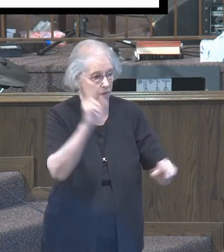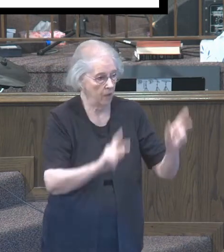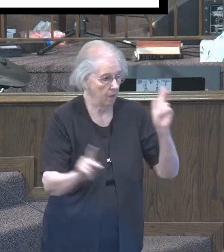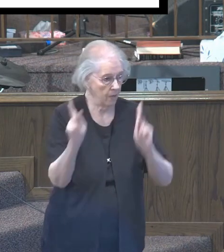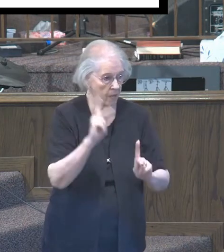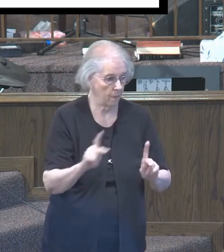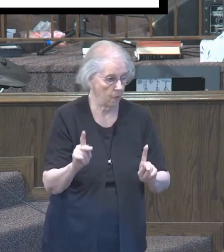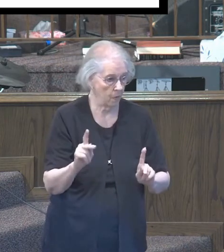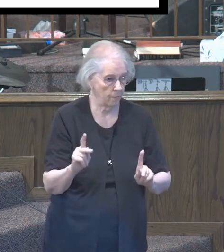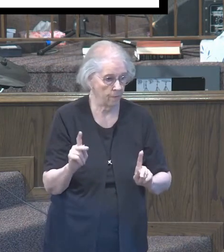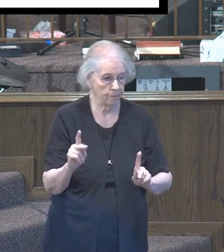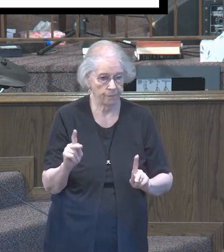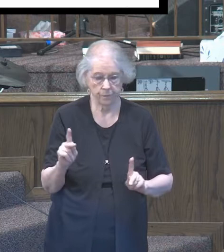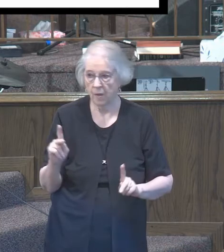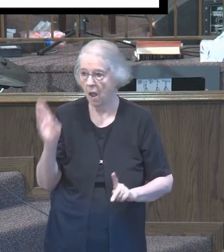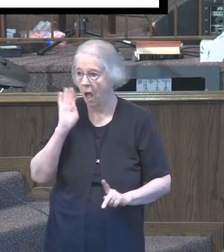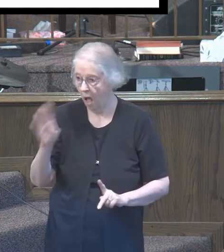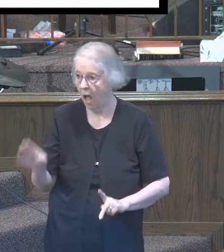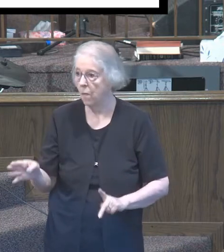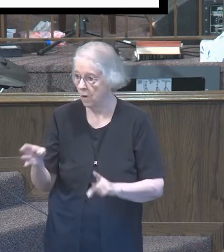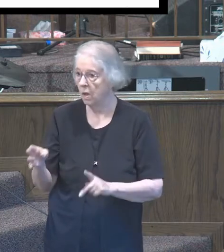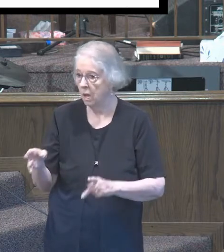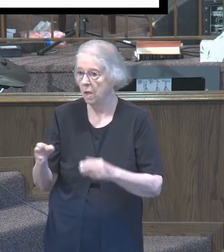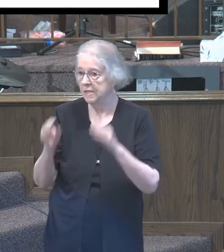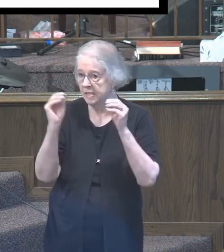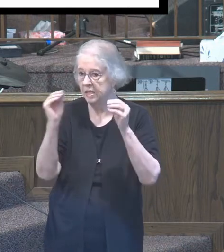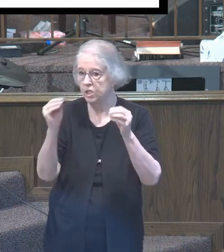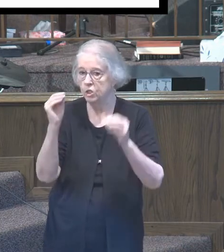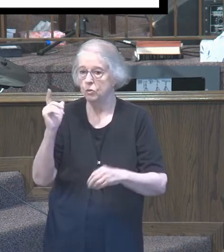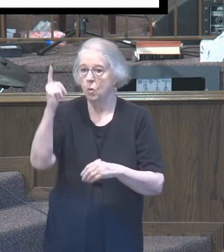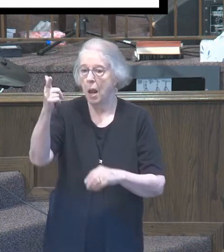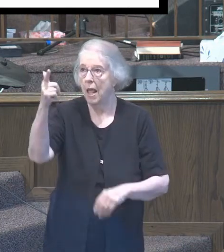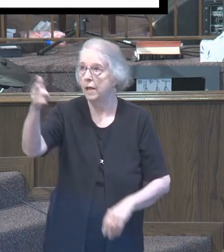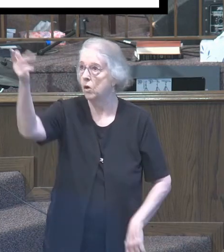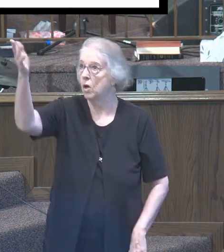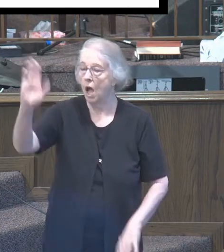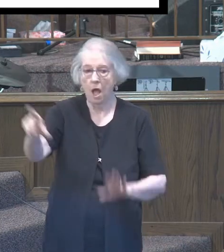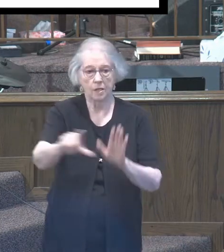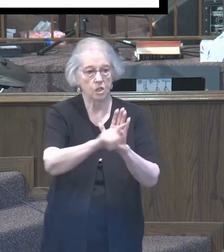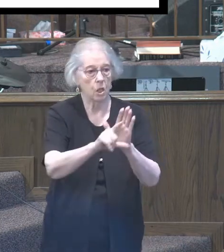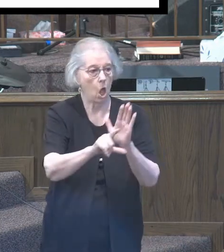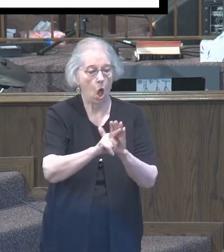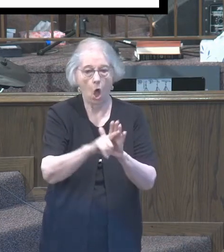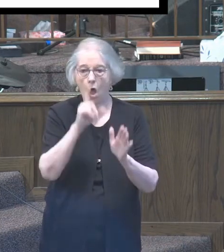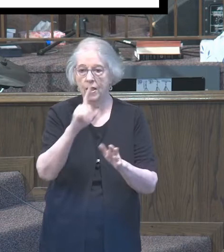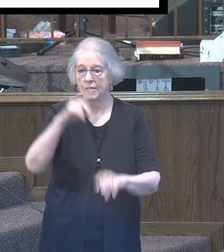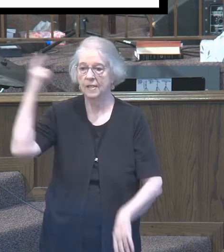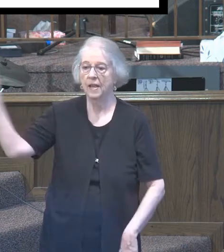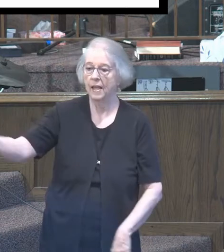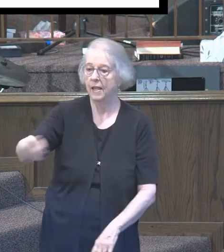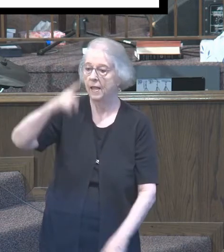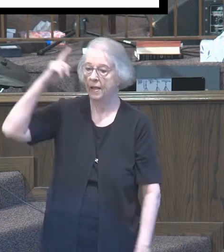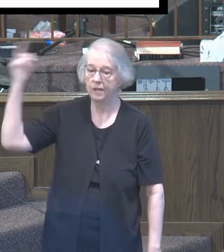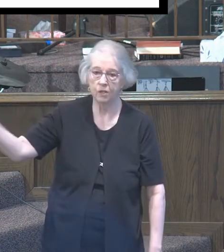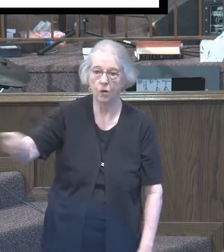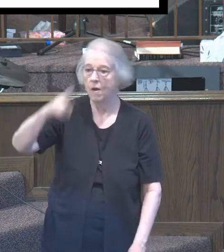in a vast panorama. God's law is more real and lasting than the stars in the sky and the